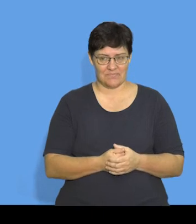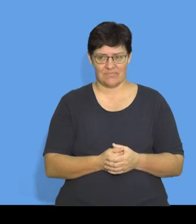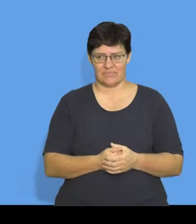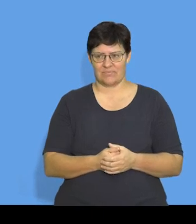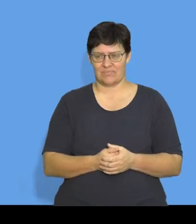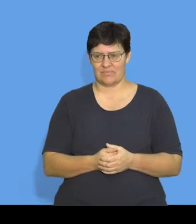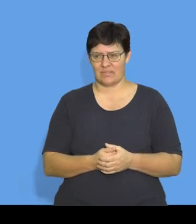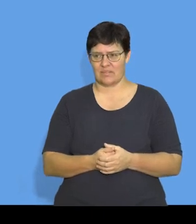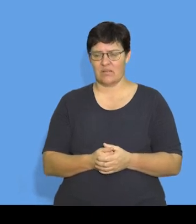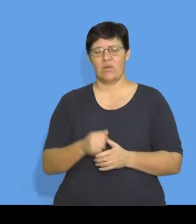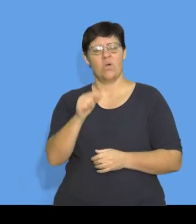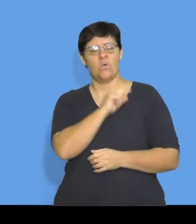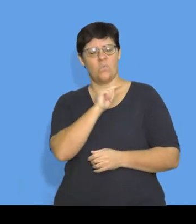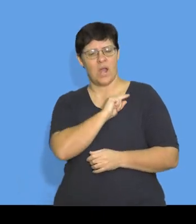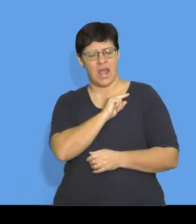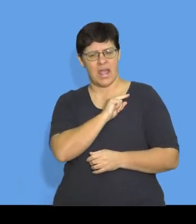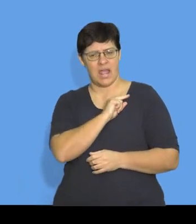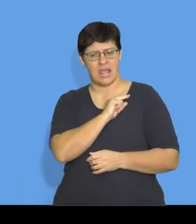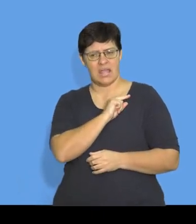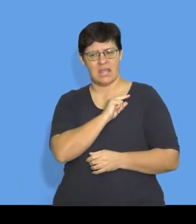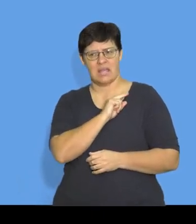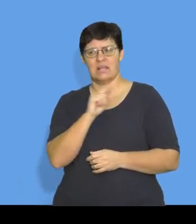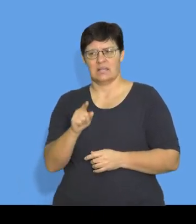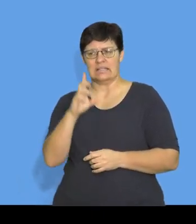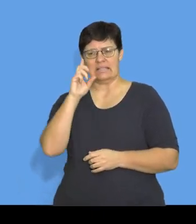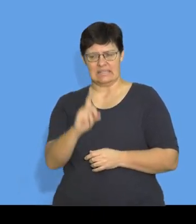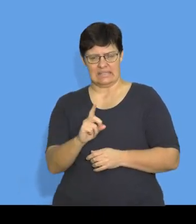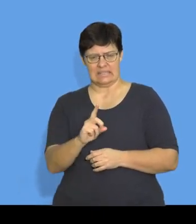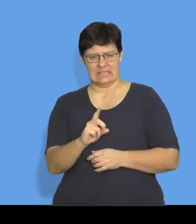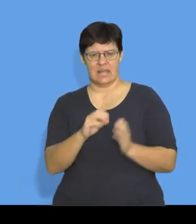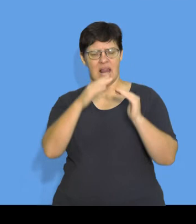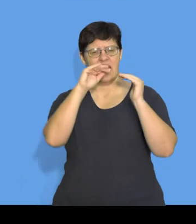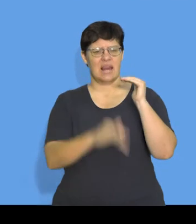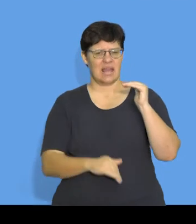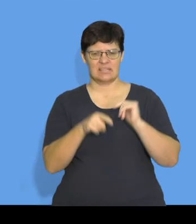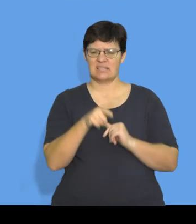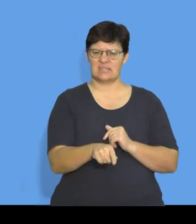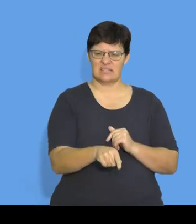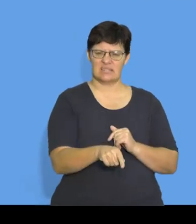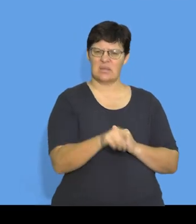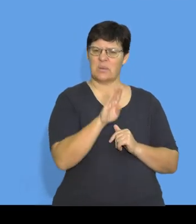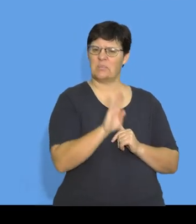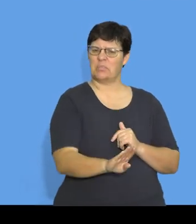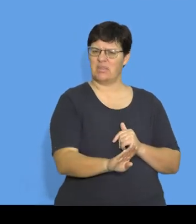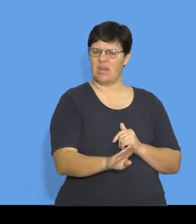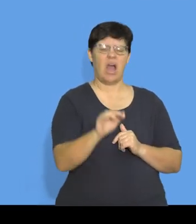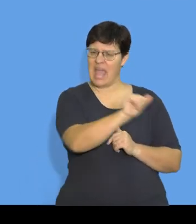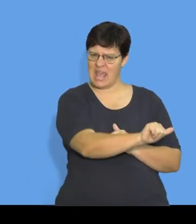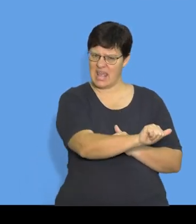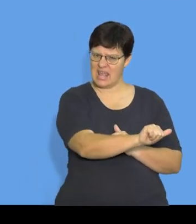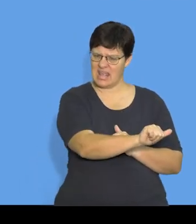Why is the magnitude of the velocity of D less than the magnitude of the velocity at A?